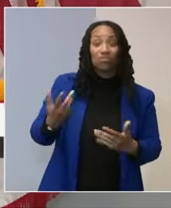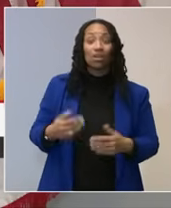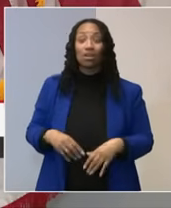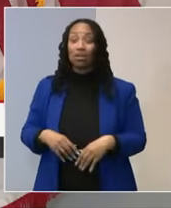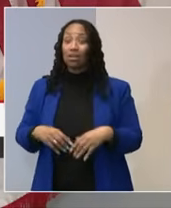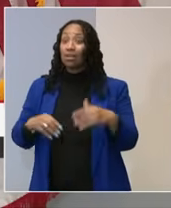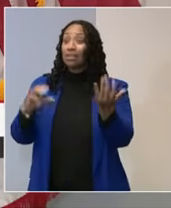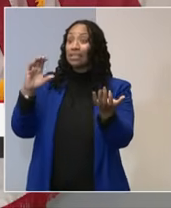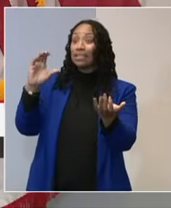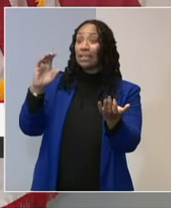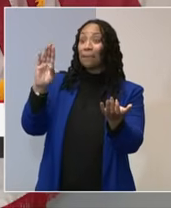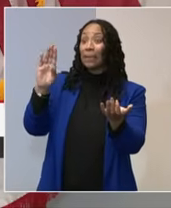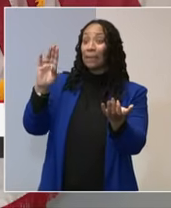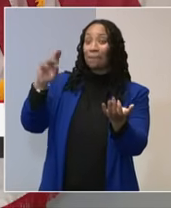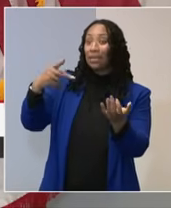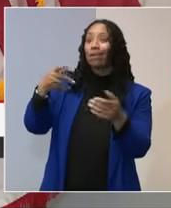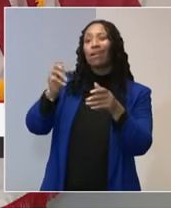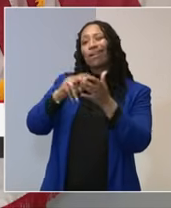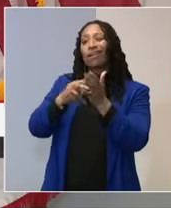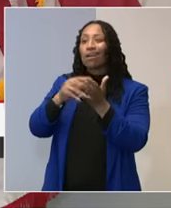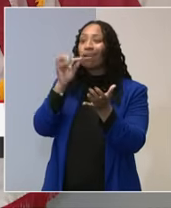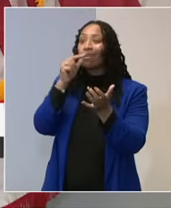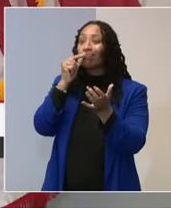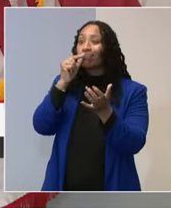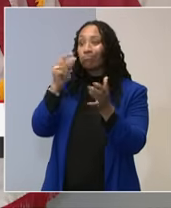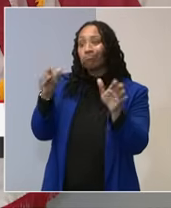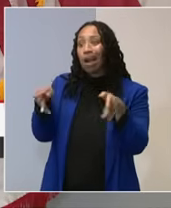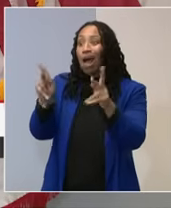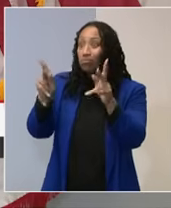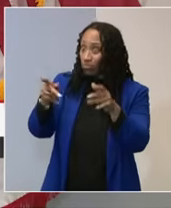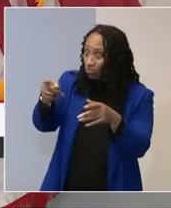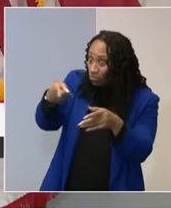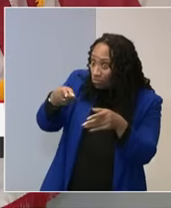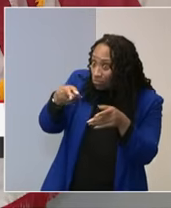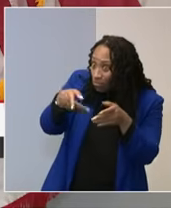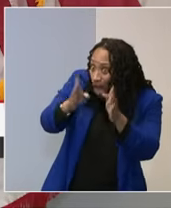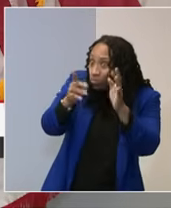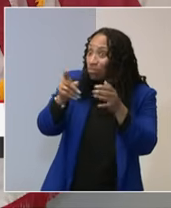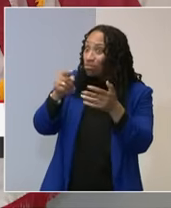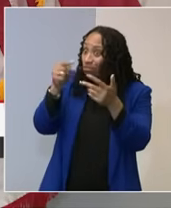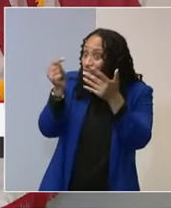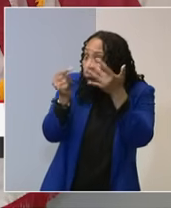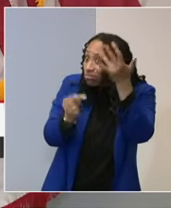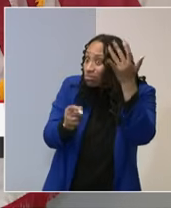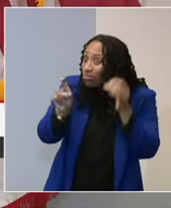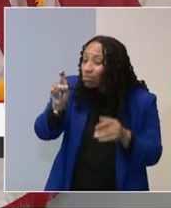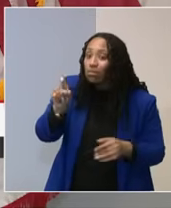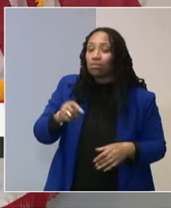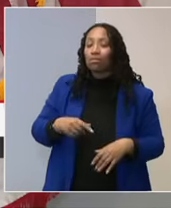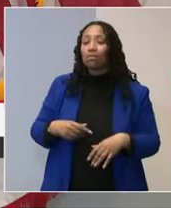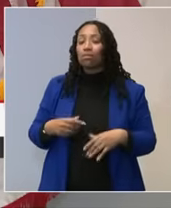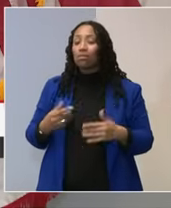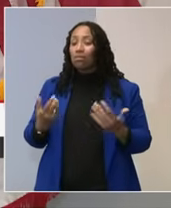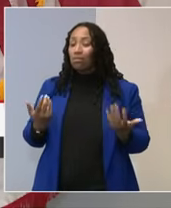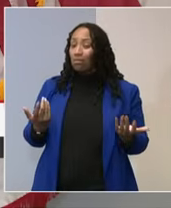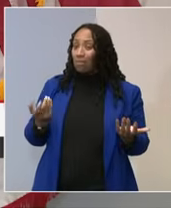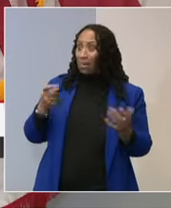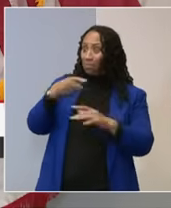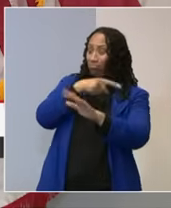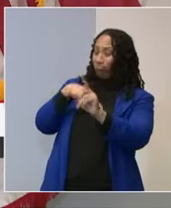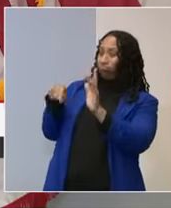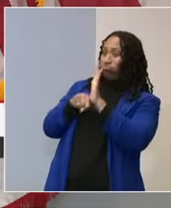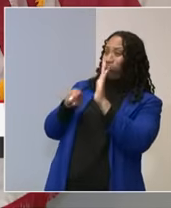you, now that you're not running for re-election, do you feel any more freedom to speak up about the attack on